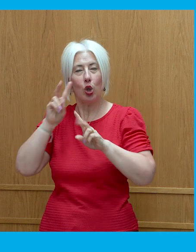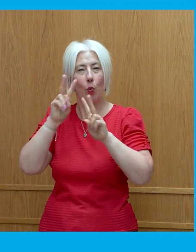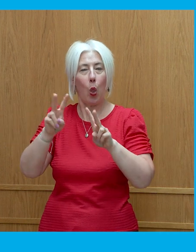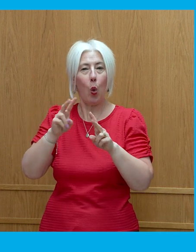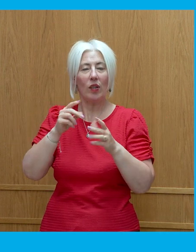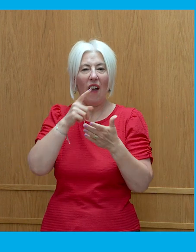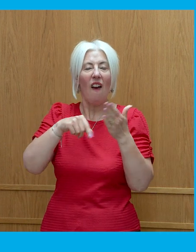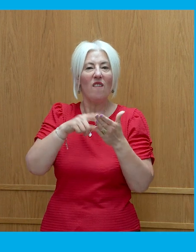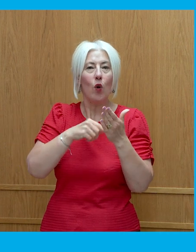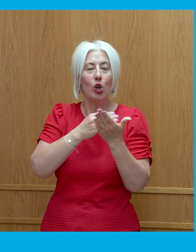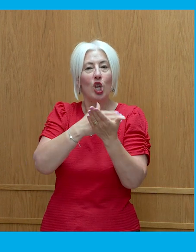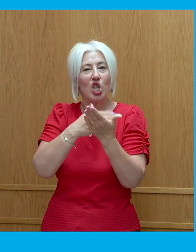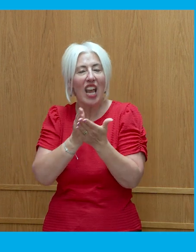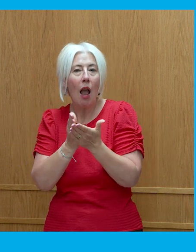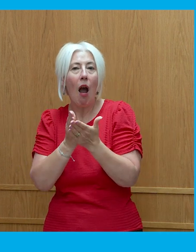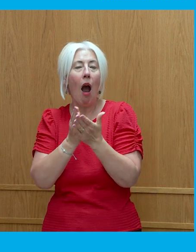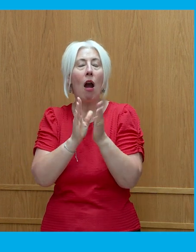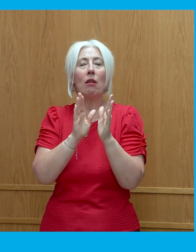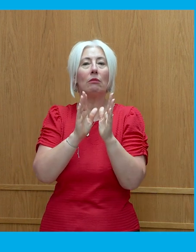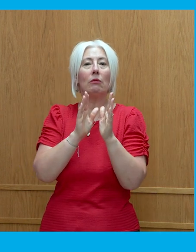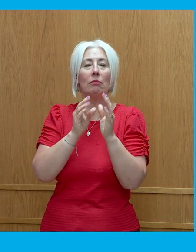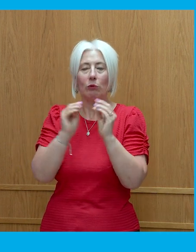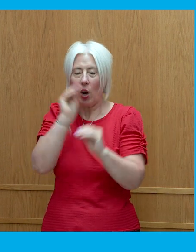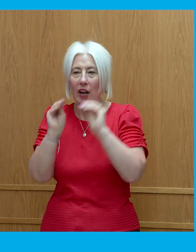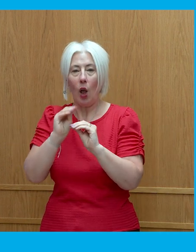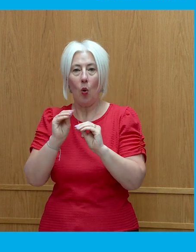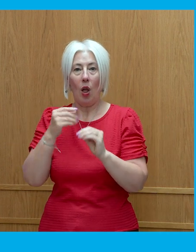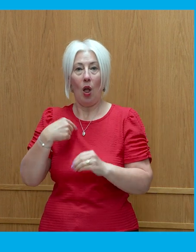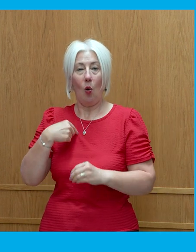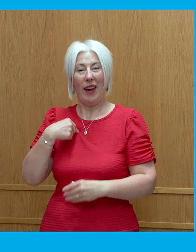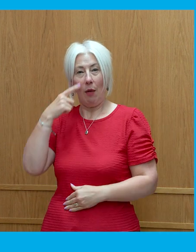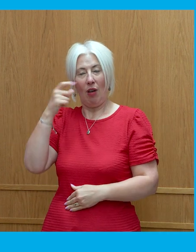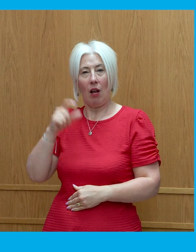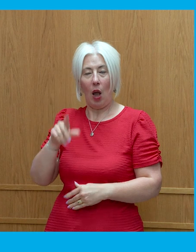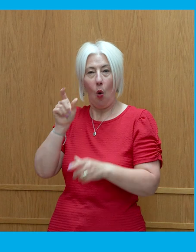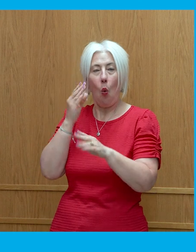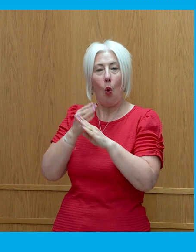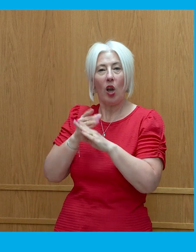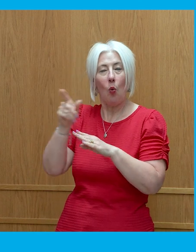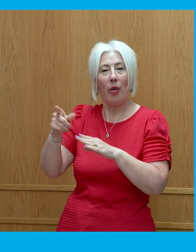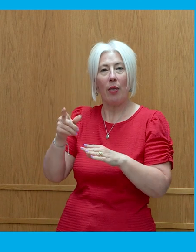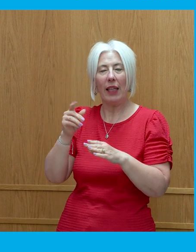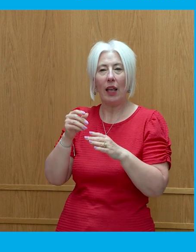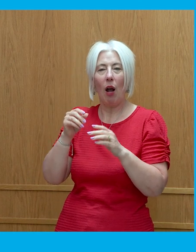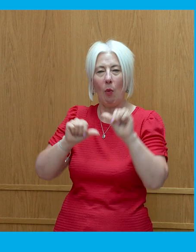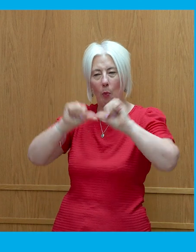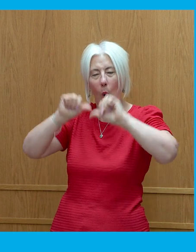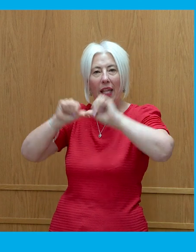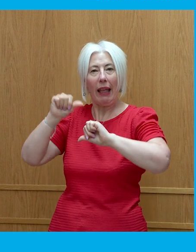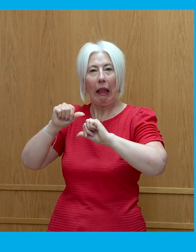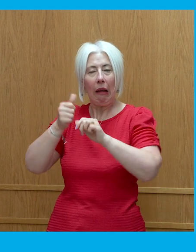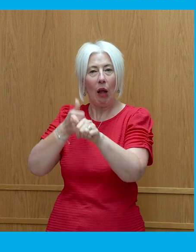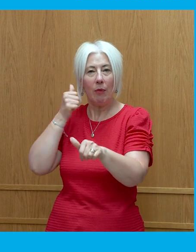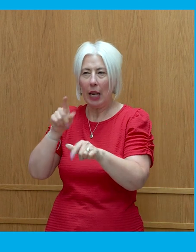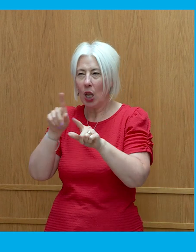calculations and turnout calculations for our candidates. That's what you do when you're a younger person working in polling firms. It's one of the first jobs they put you